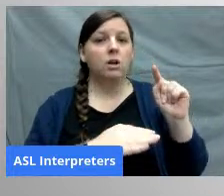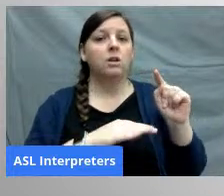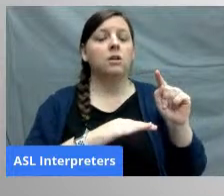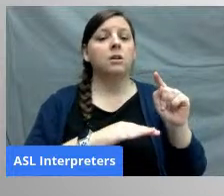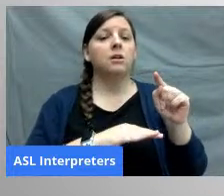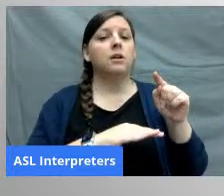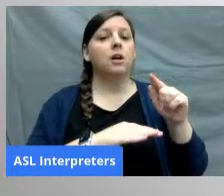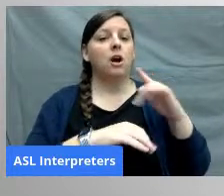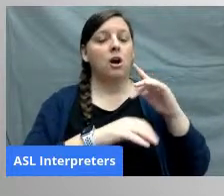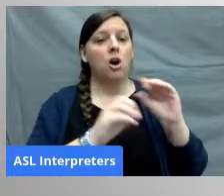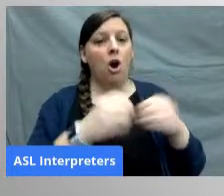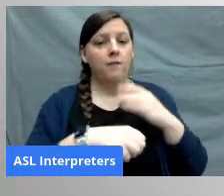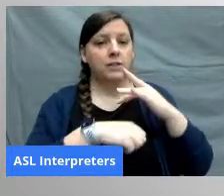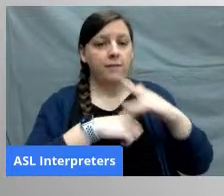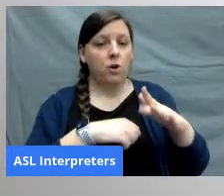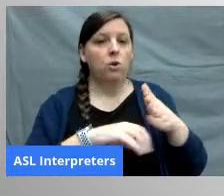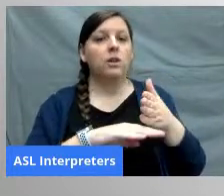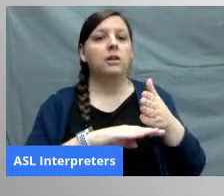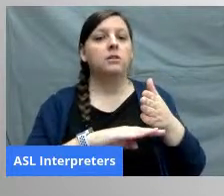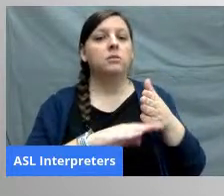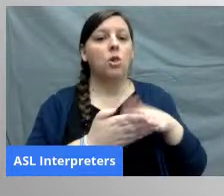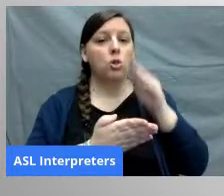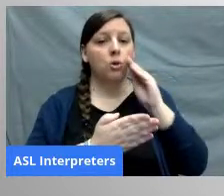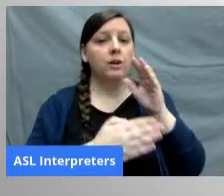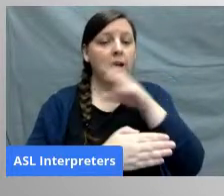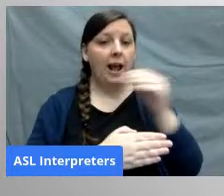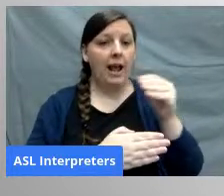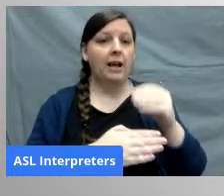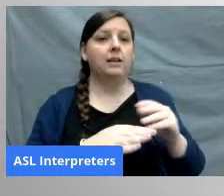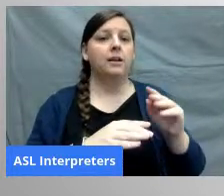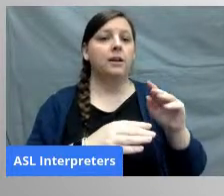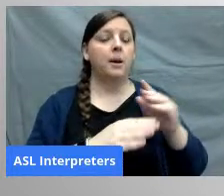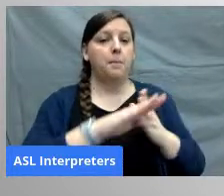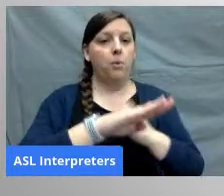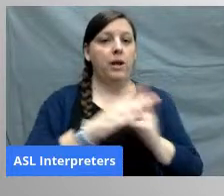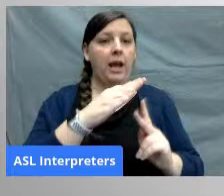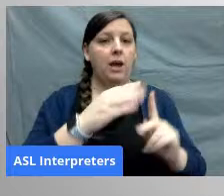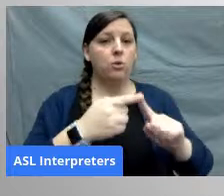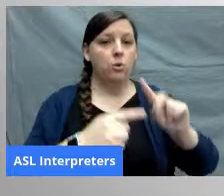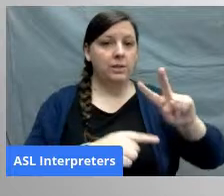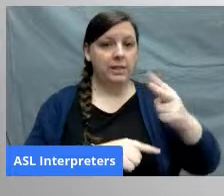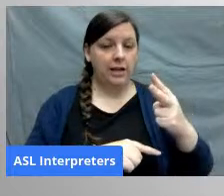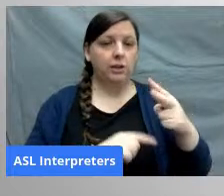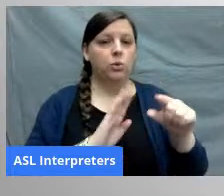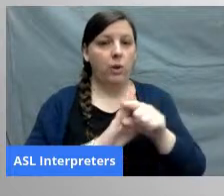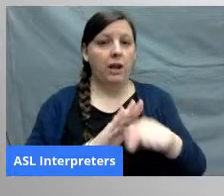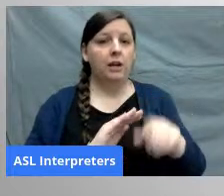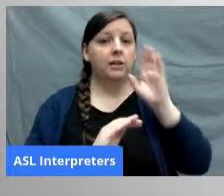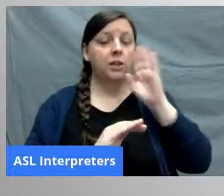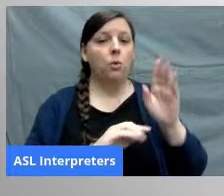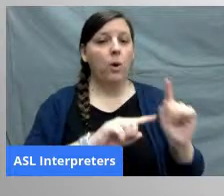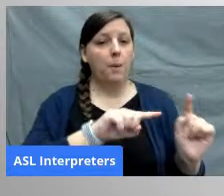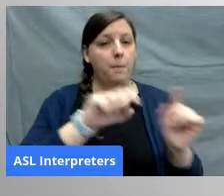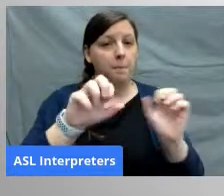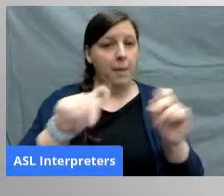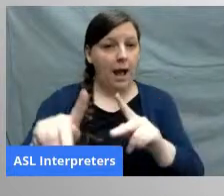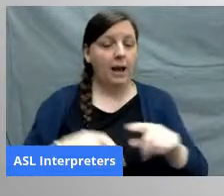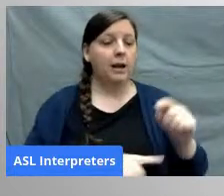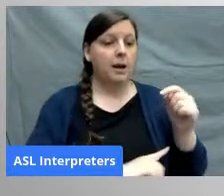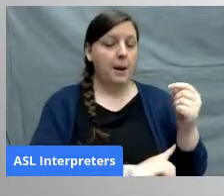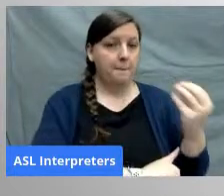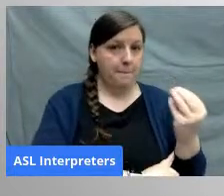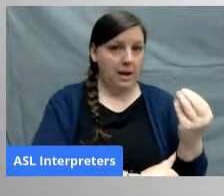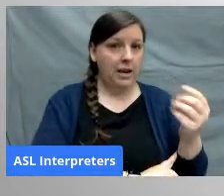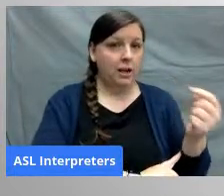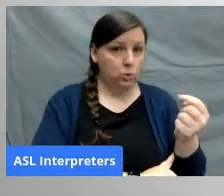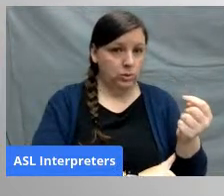a week, Monday and Tuesday, and Thursday and Friday, with Wednesday being a remote learning day. Our